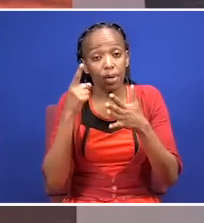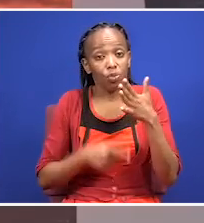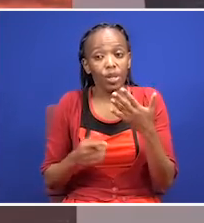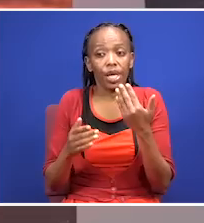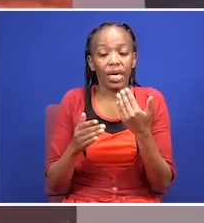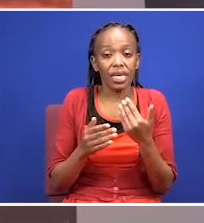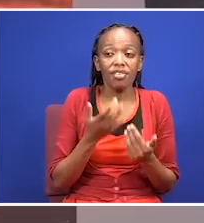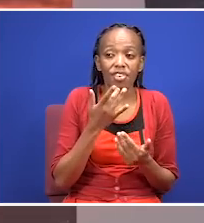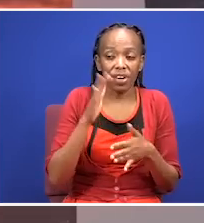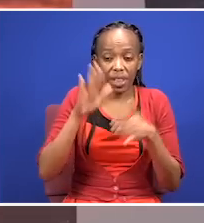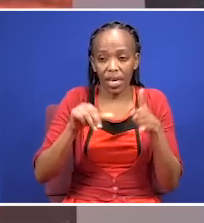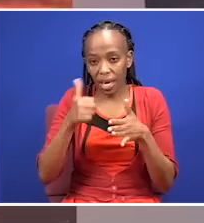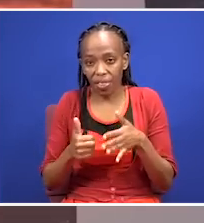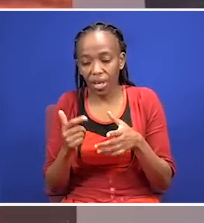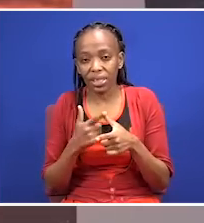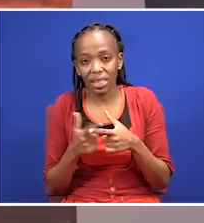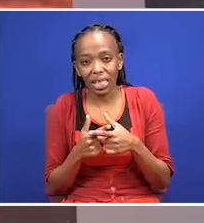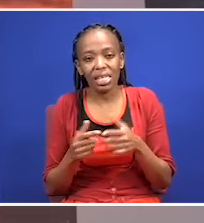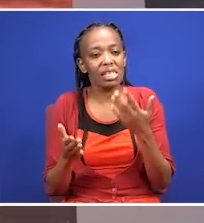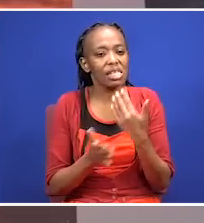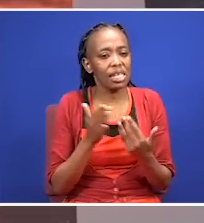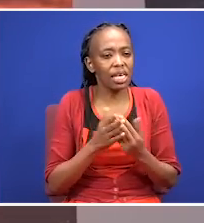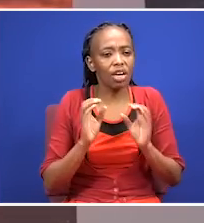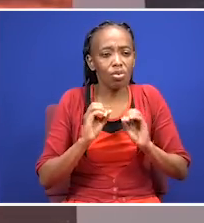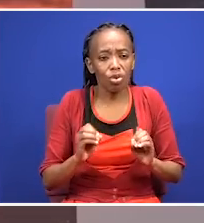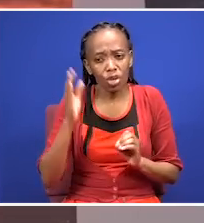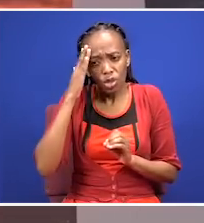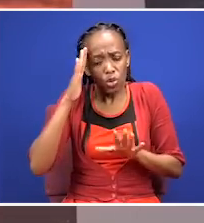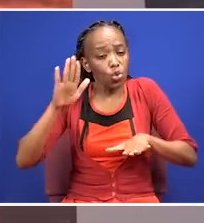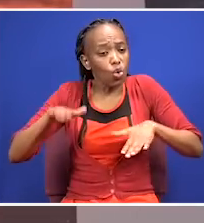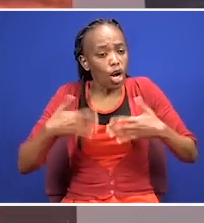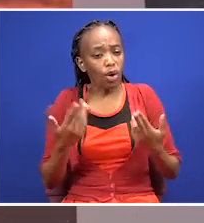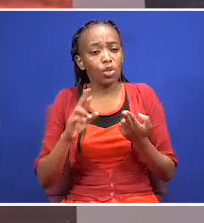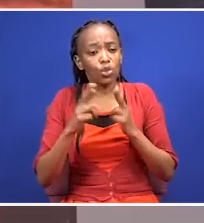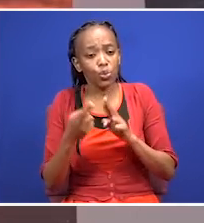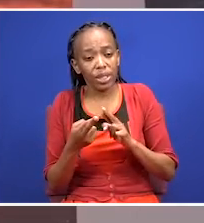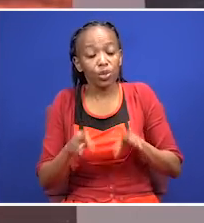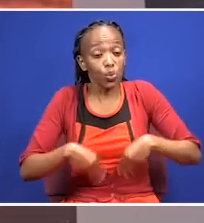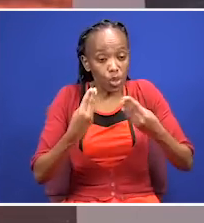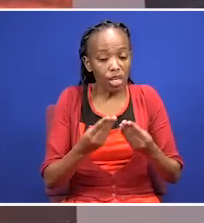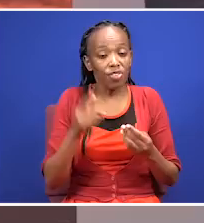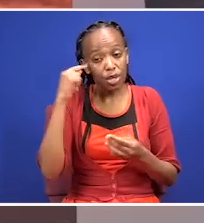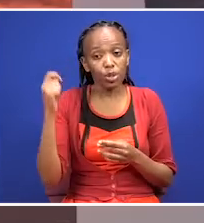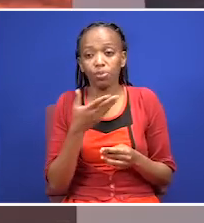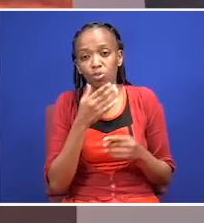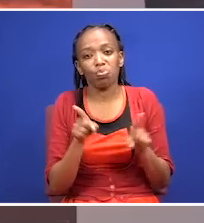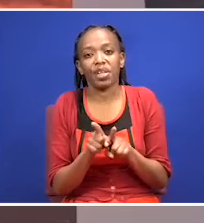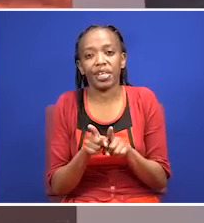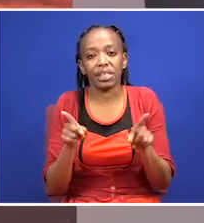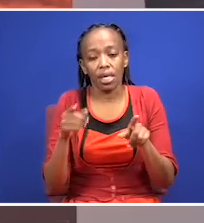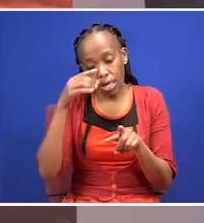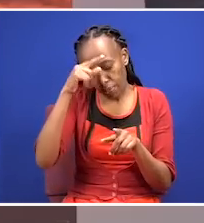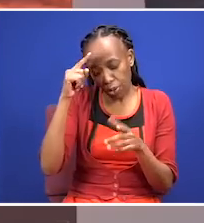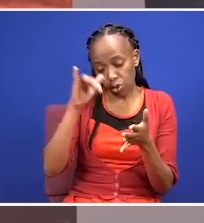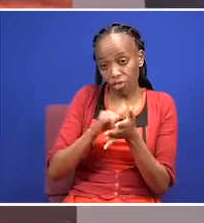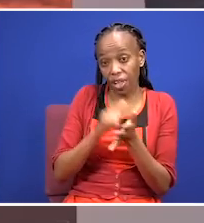him than the rest and he did not care enough to know how to relay those dreams to his brothers and because